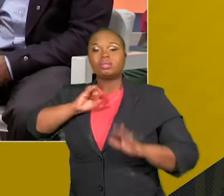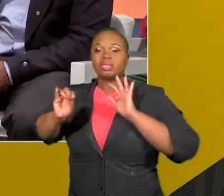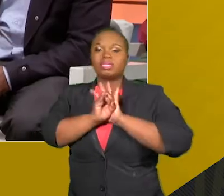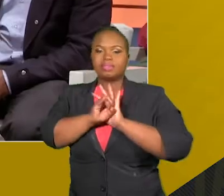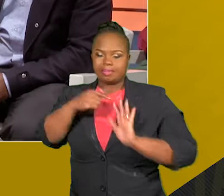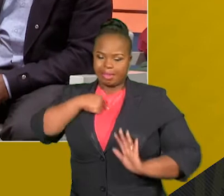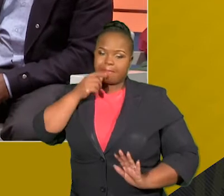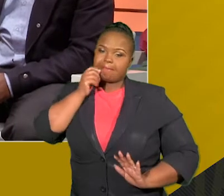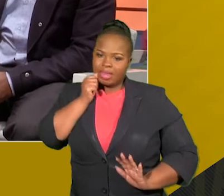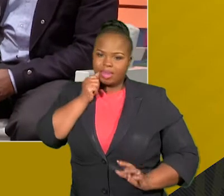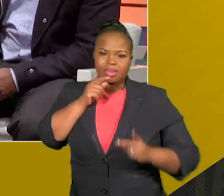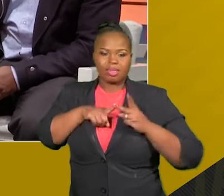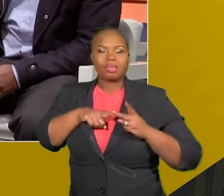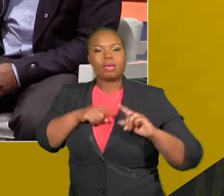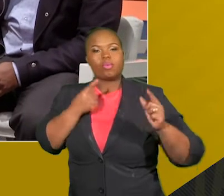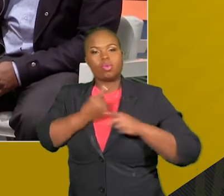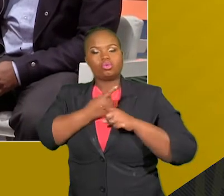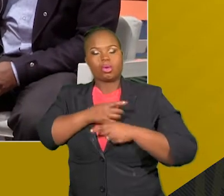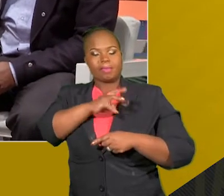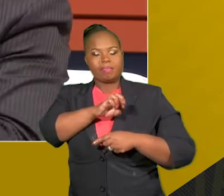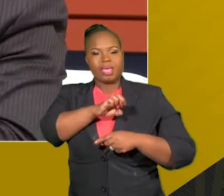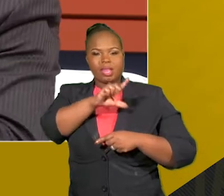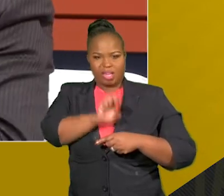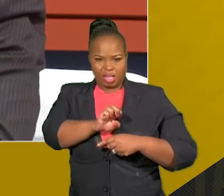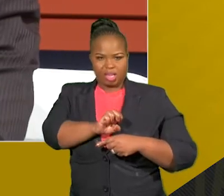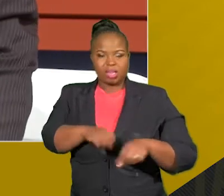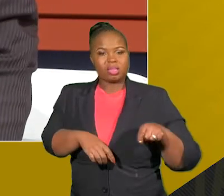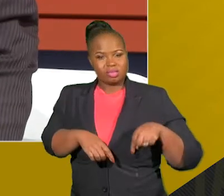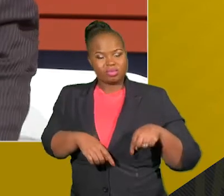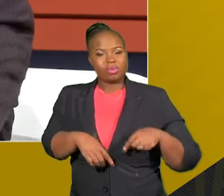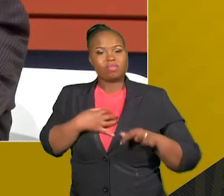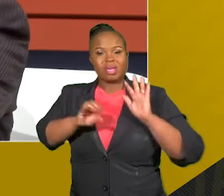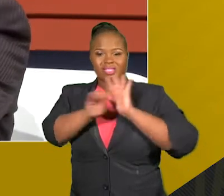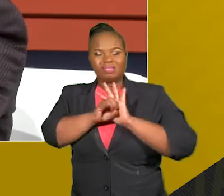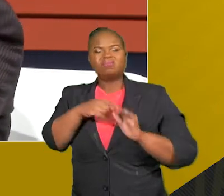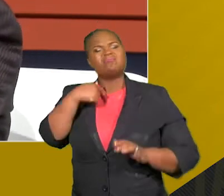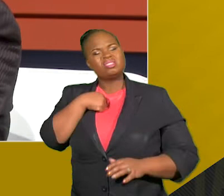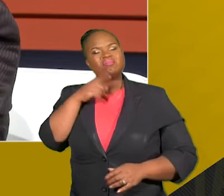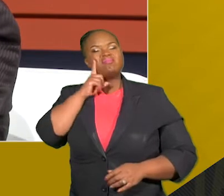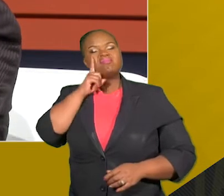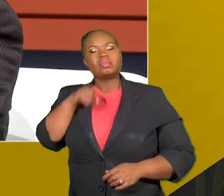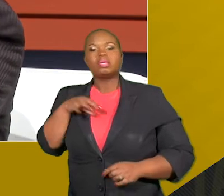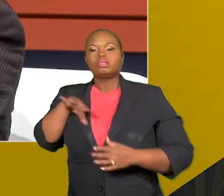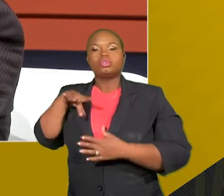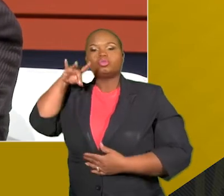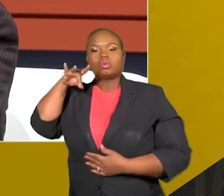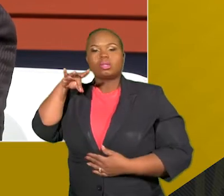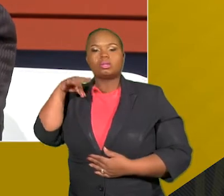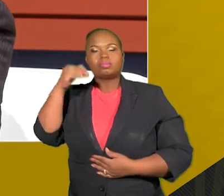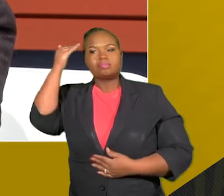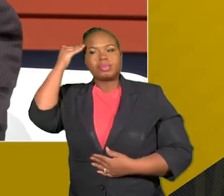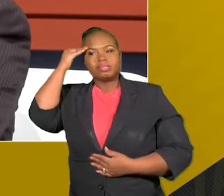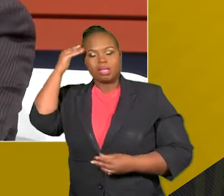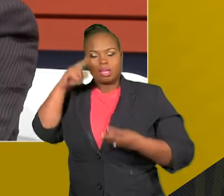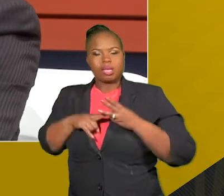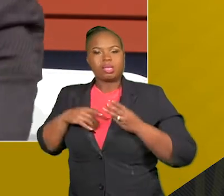I'm a man and I'm a male, right? Now, from my man identity, I'm looking at spiritual, mental, and